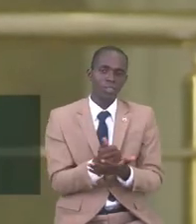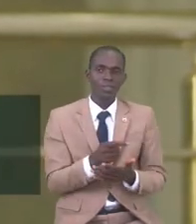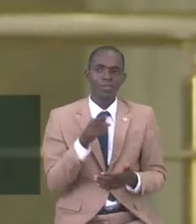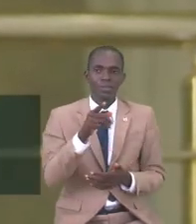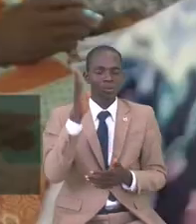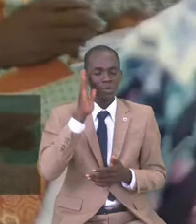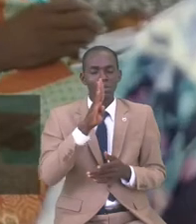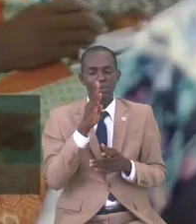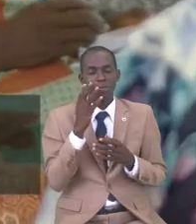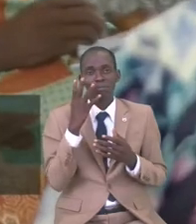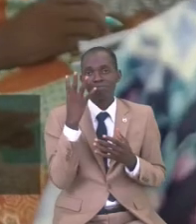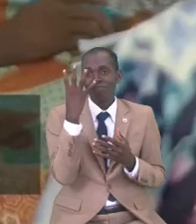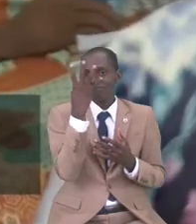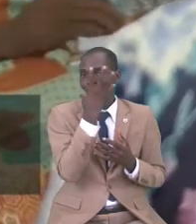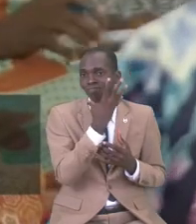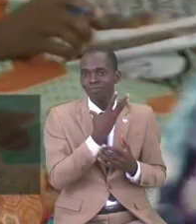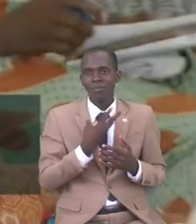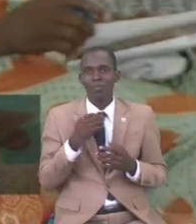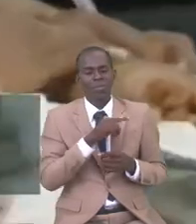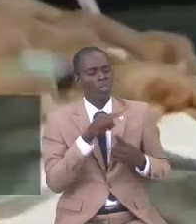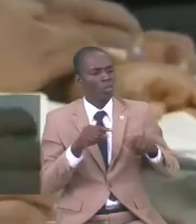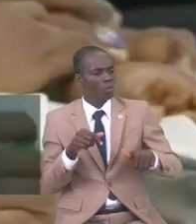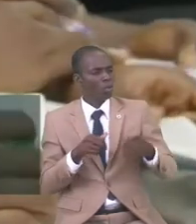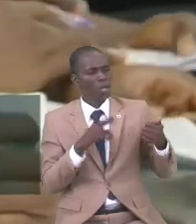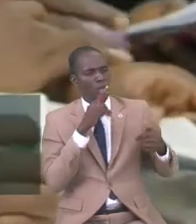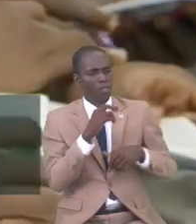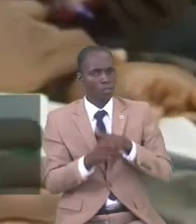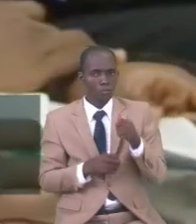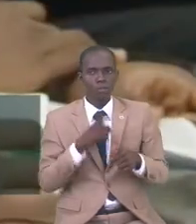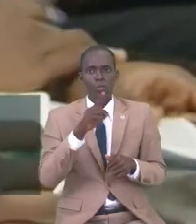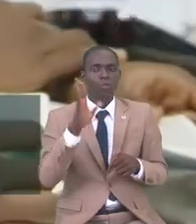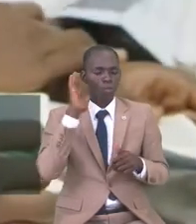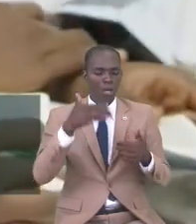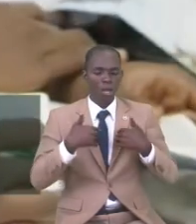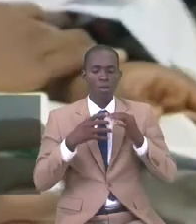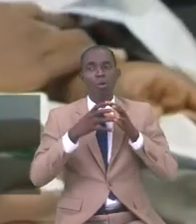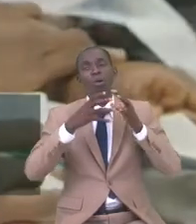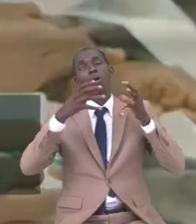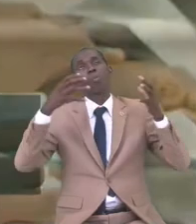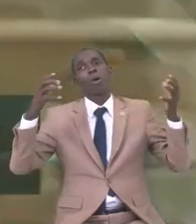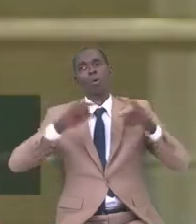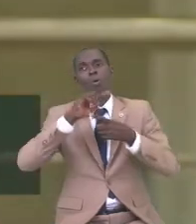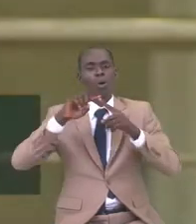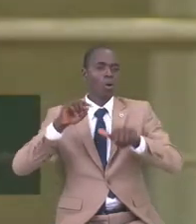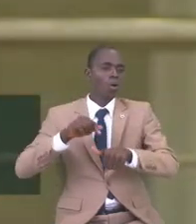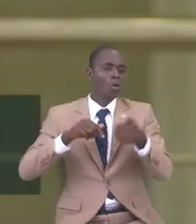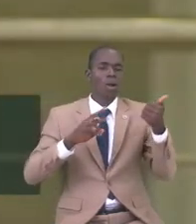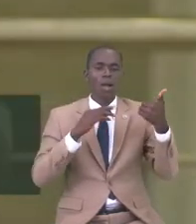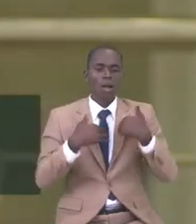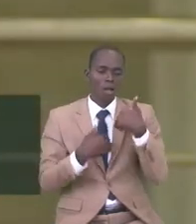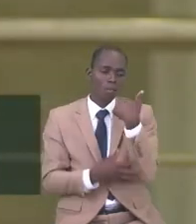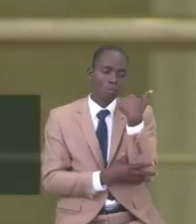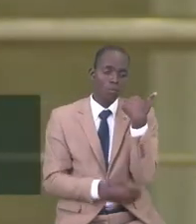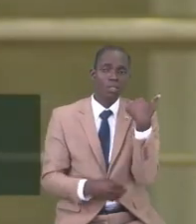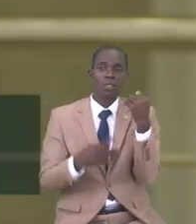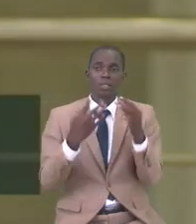shining when others are suffering. You'll have abundance when others have poverty. The hand